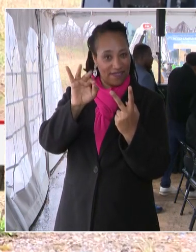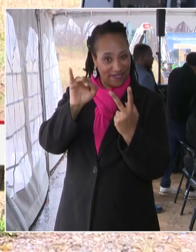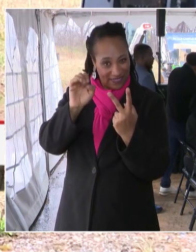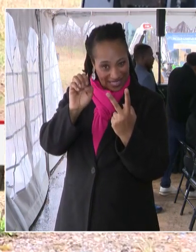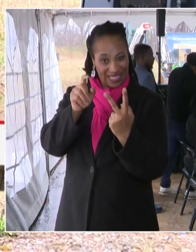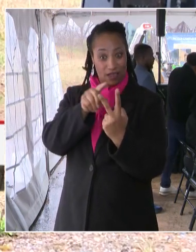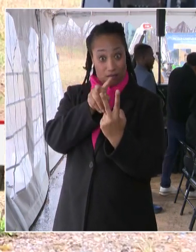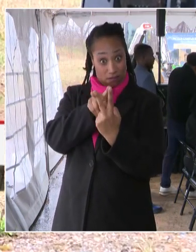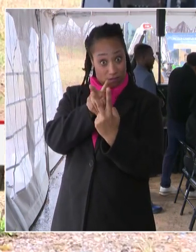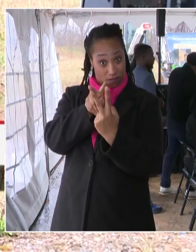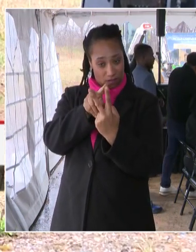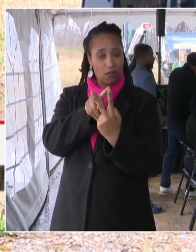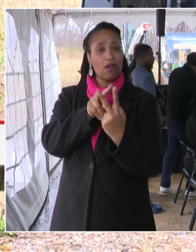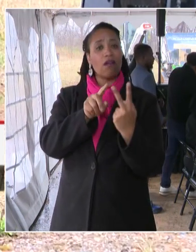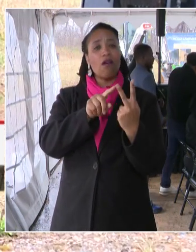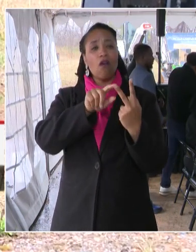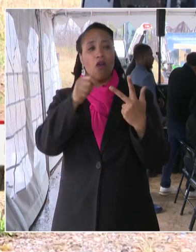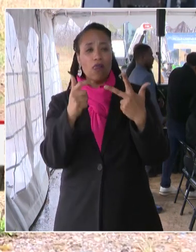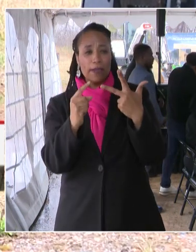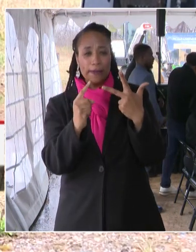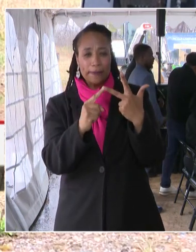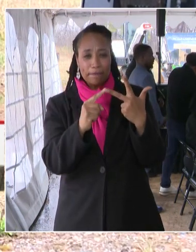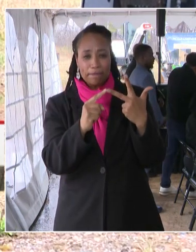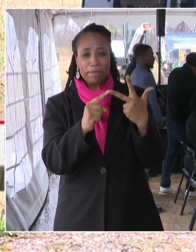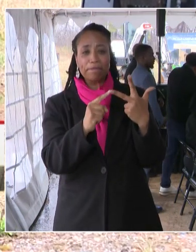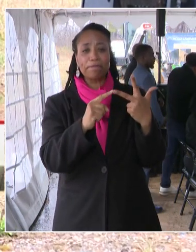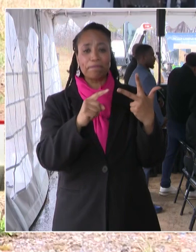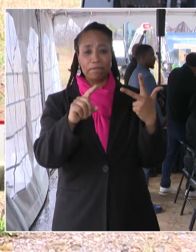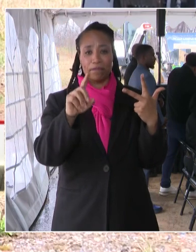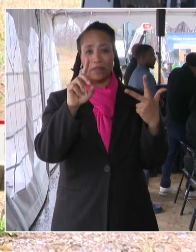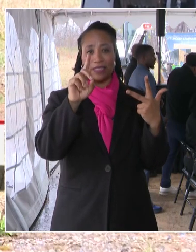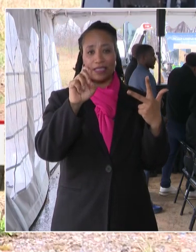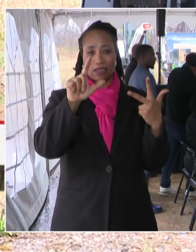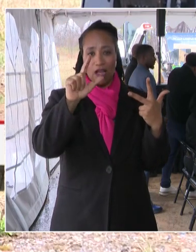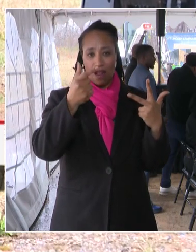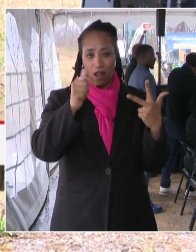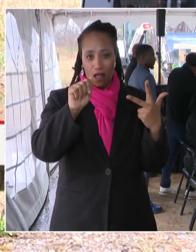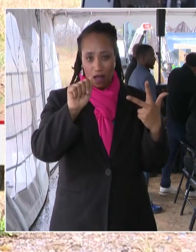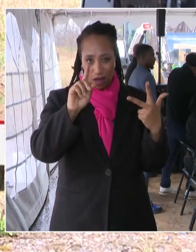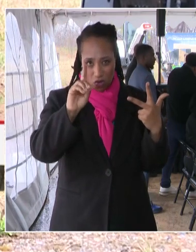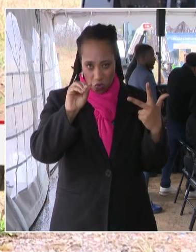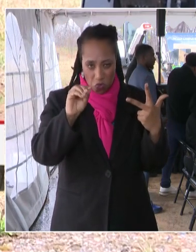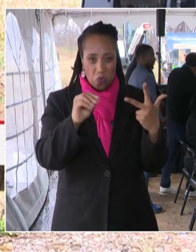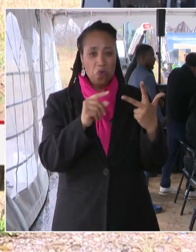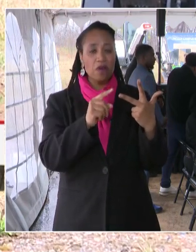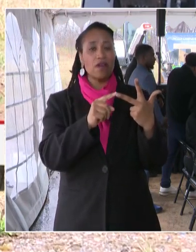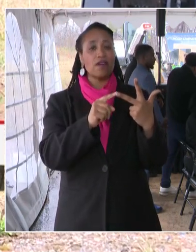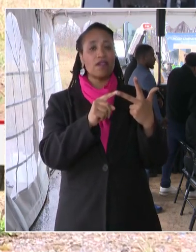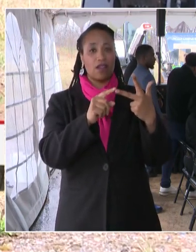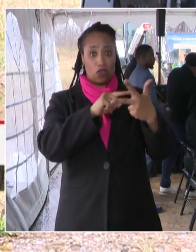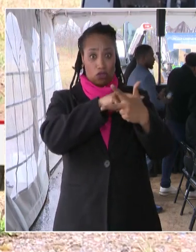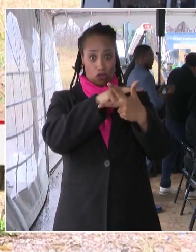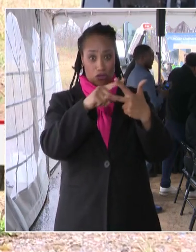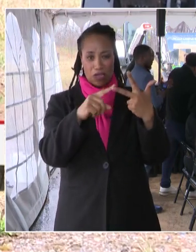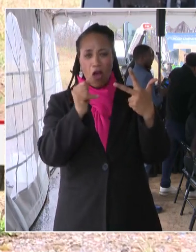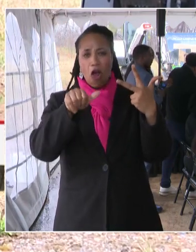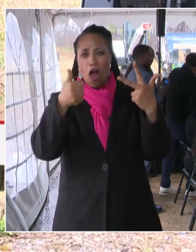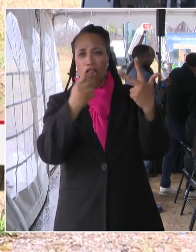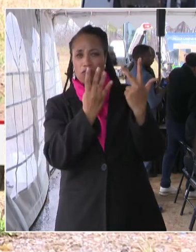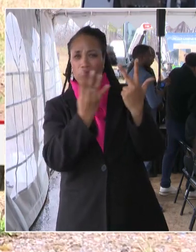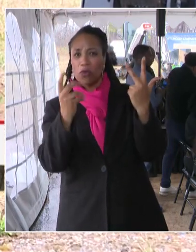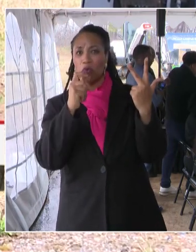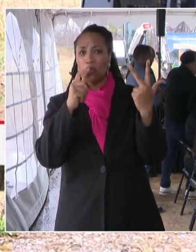Takia Delgado, and all of the civic leaders who are present today. Give yourselves a round of